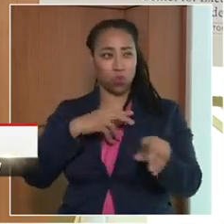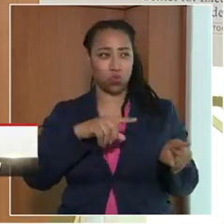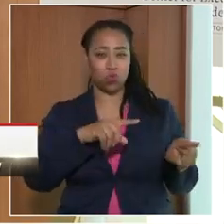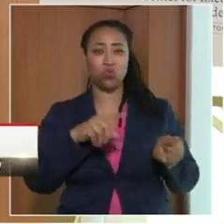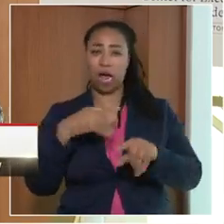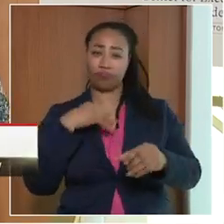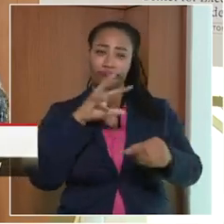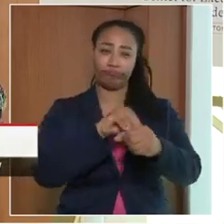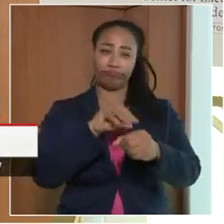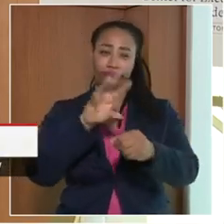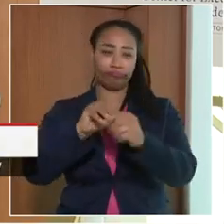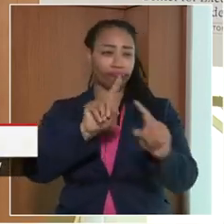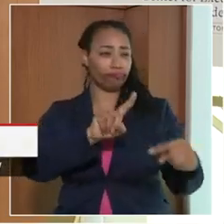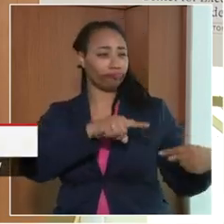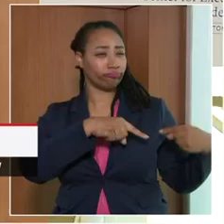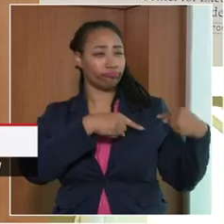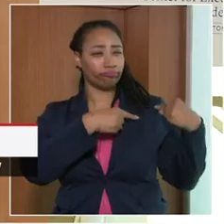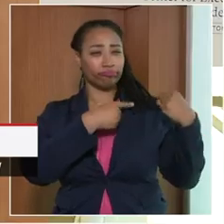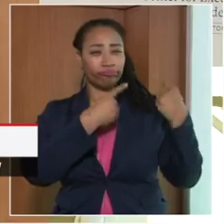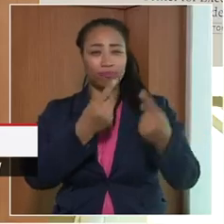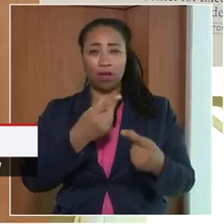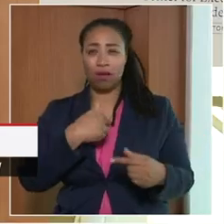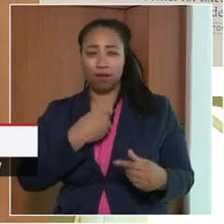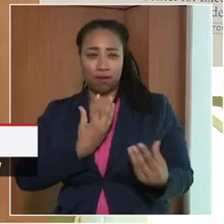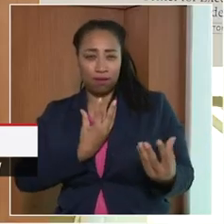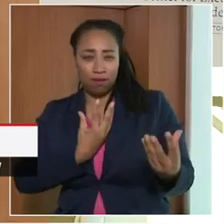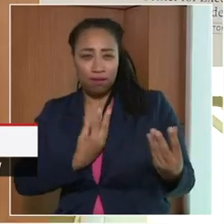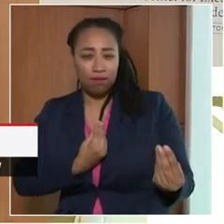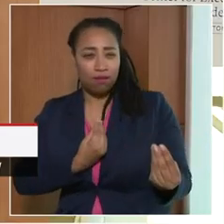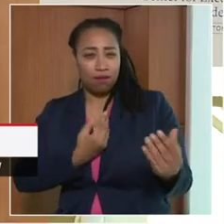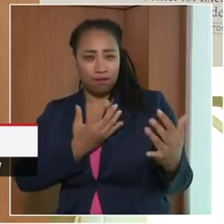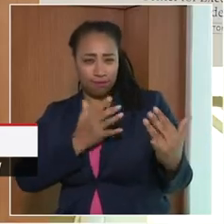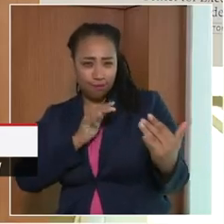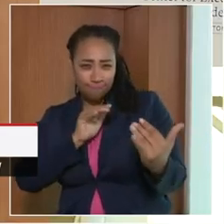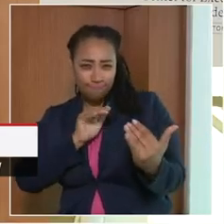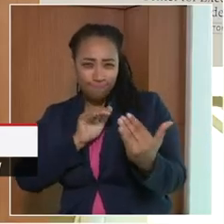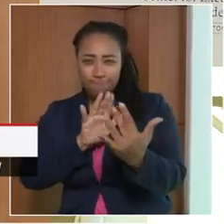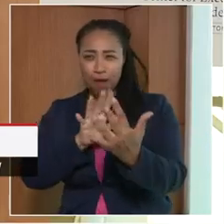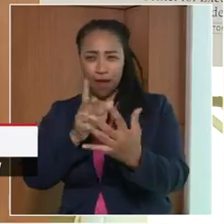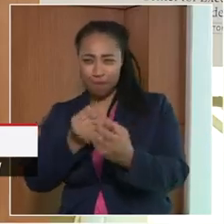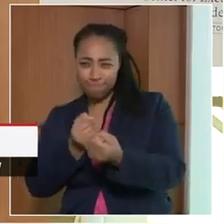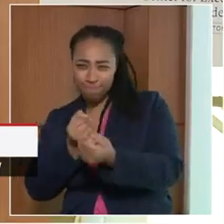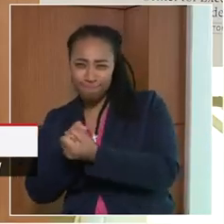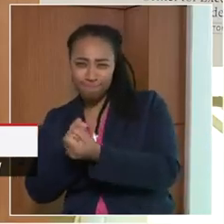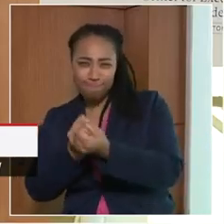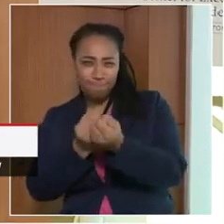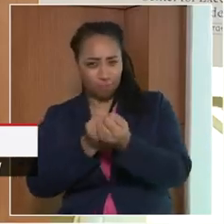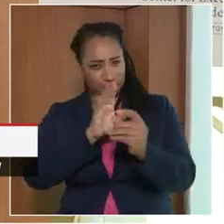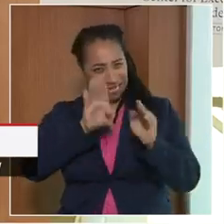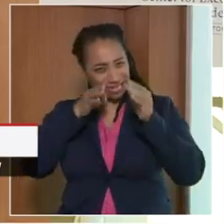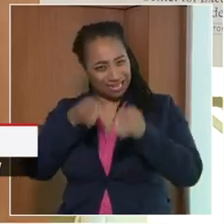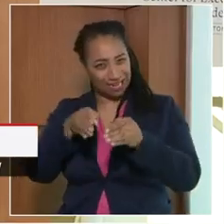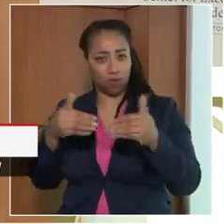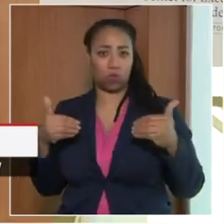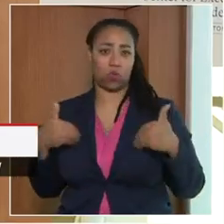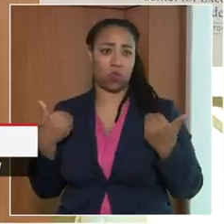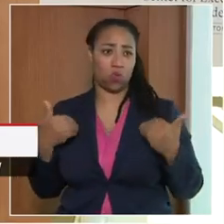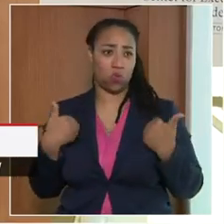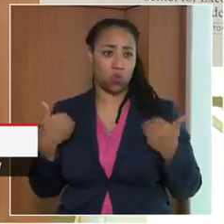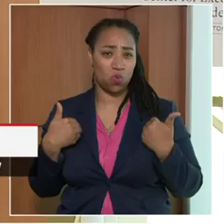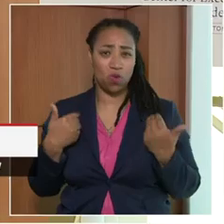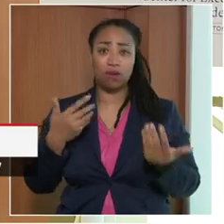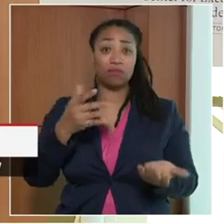and really well-balanced adults who can work with them, not as parents, not just as friends, but really